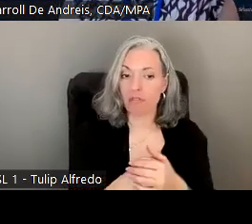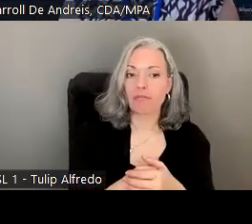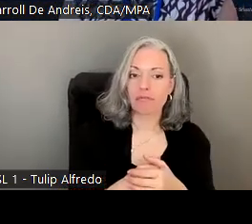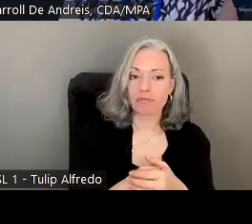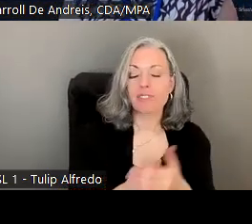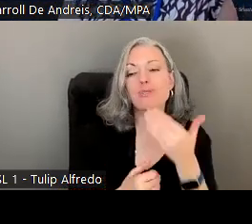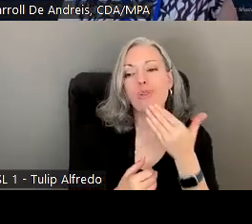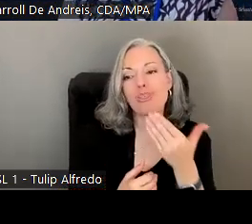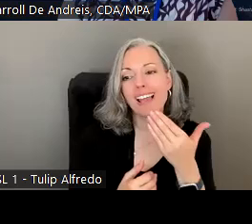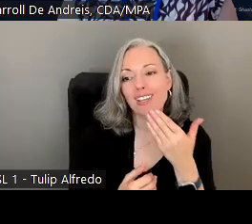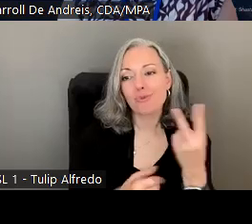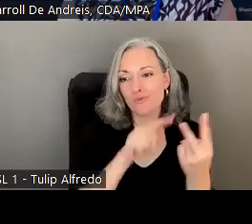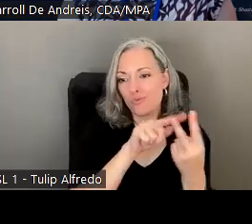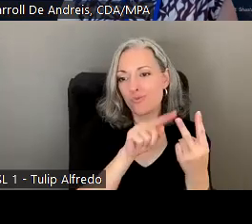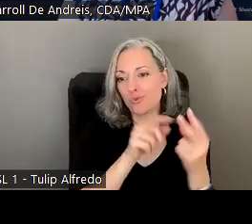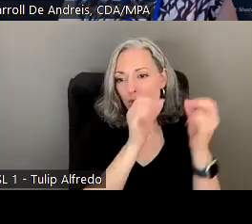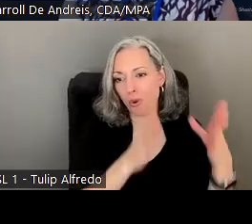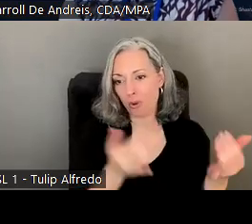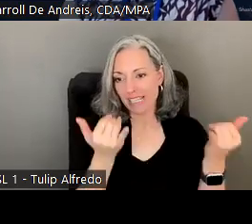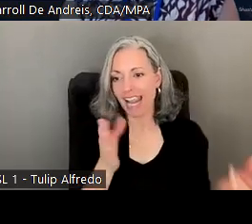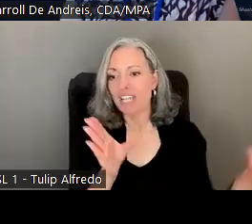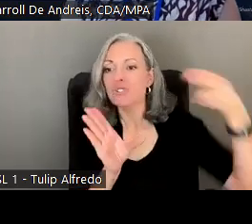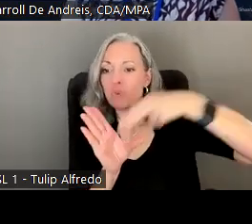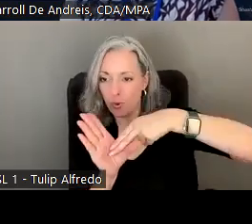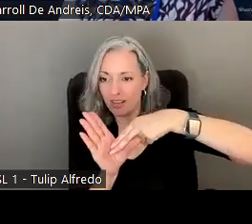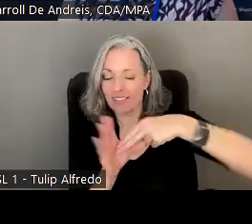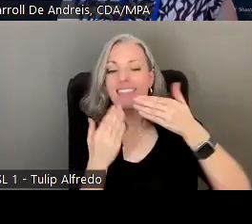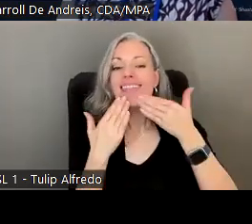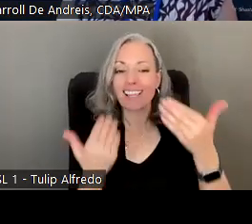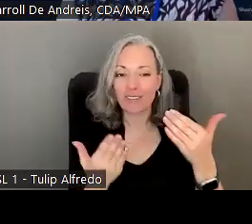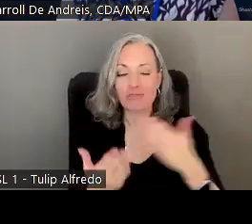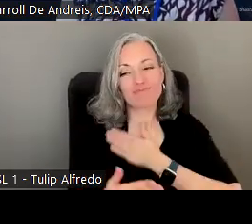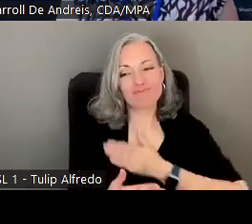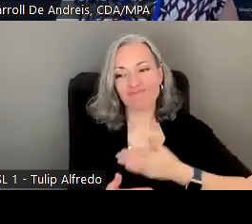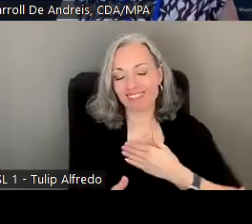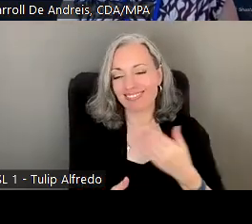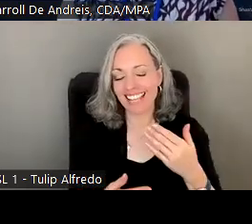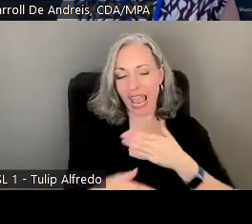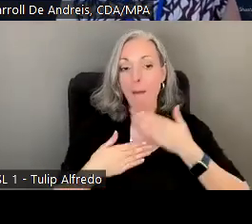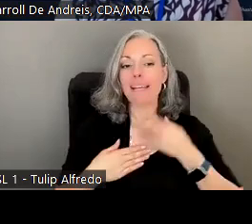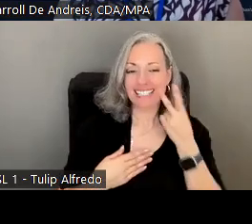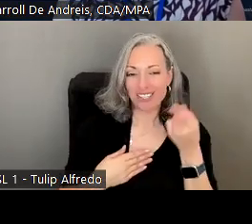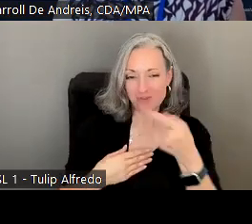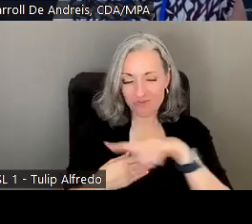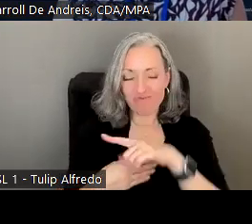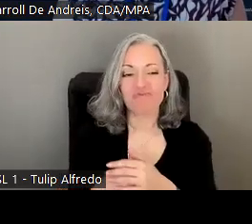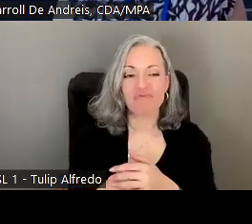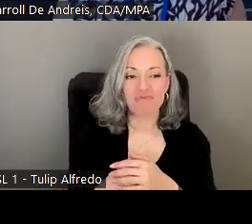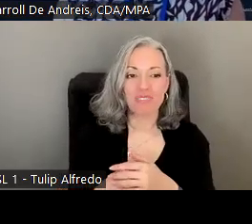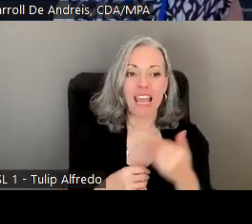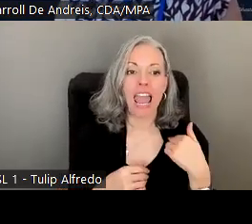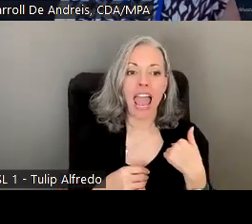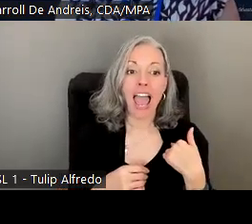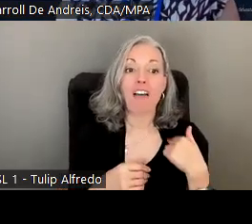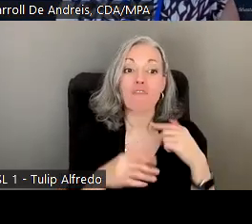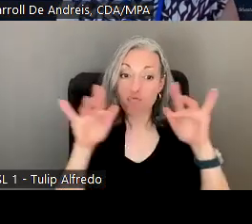you very much to our interpreters for joining us today. Always a pleasure to see you. Meeting slides, transcript, and